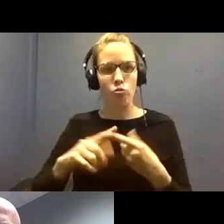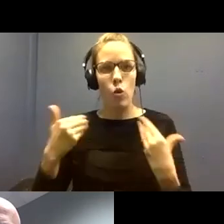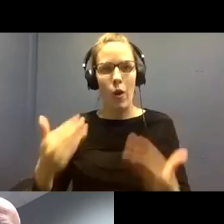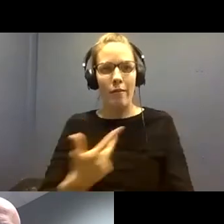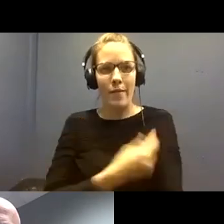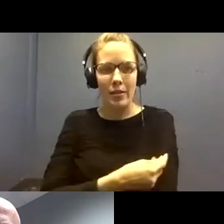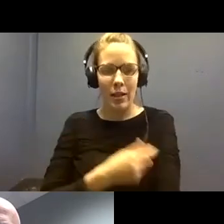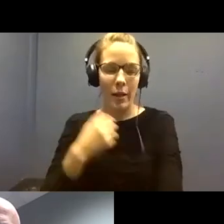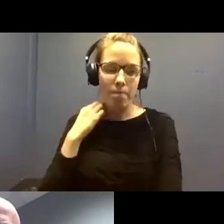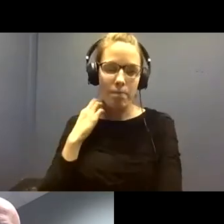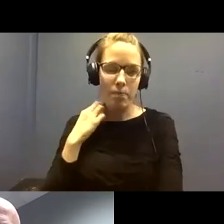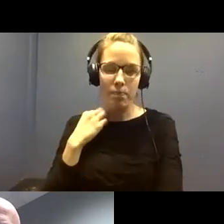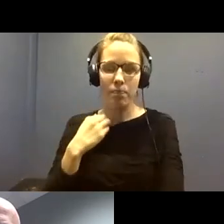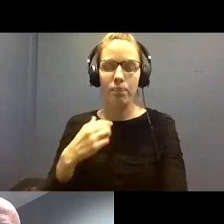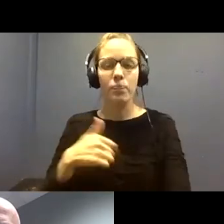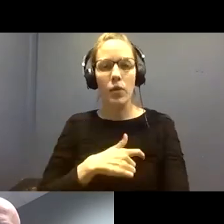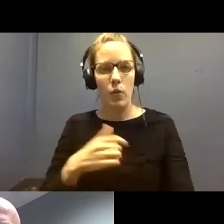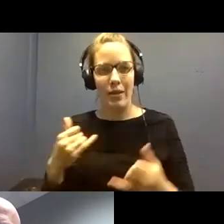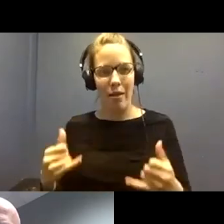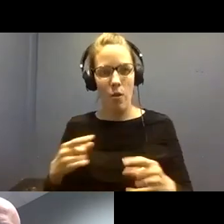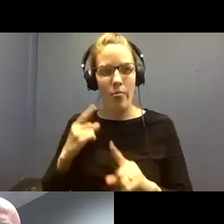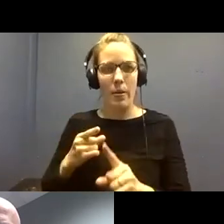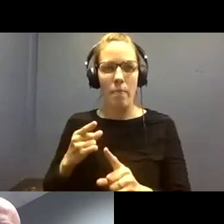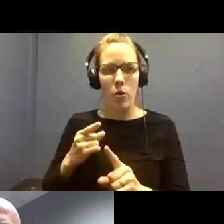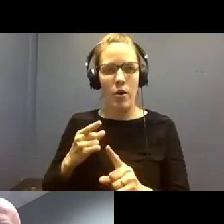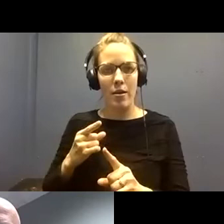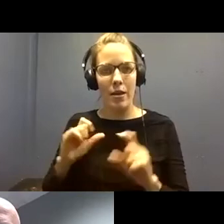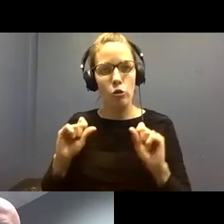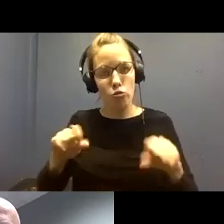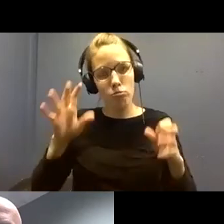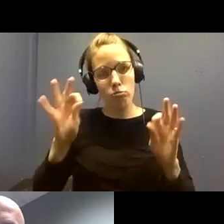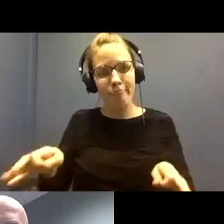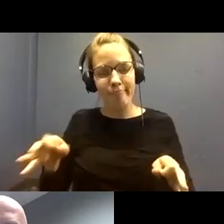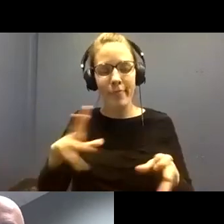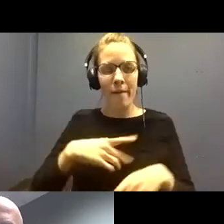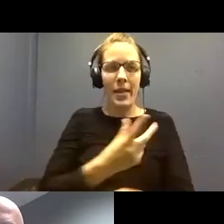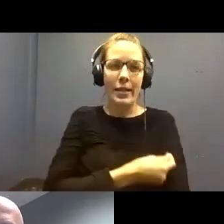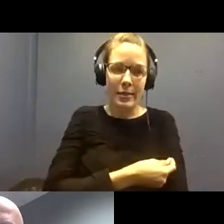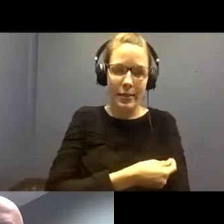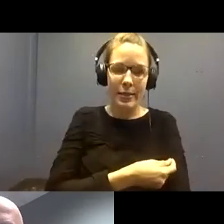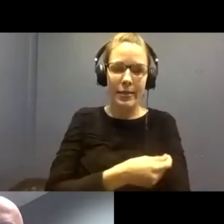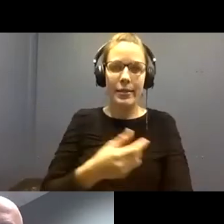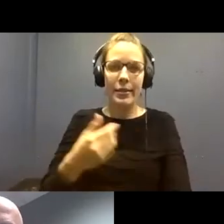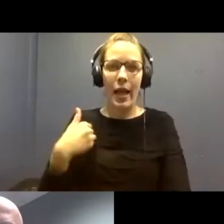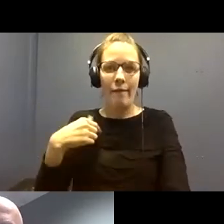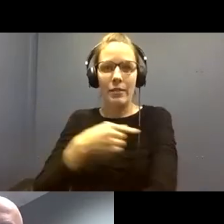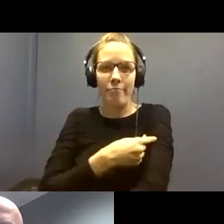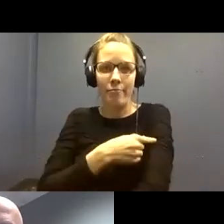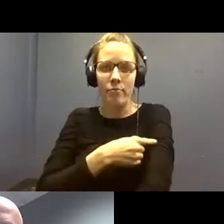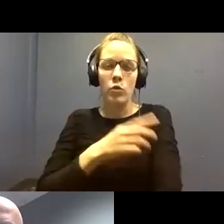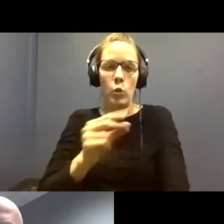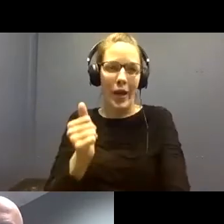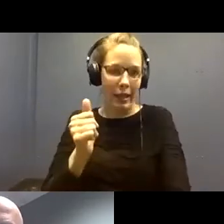vaccinated. We are now at the point where you can decide to get a vaccine and have it in your arm in a matter of